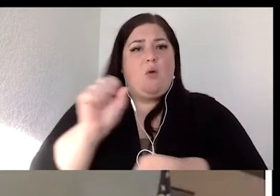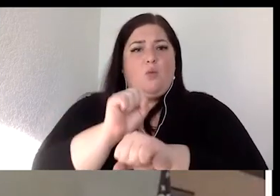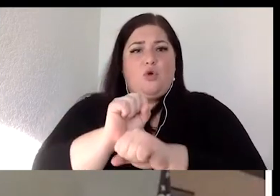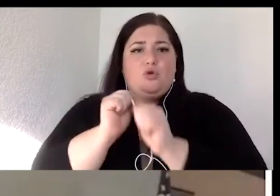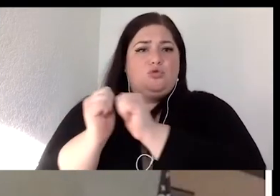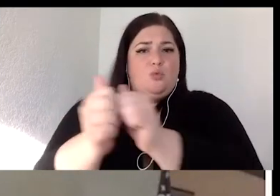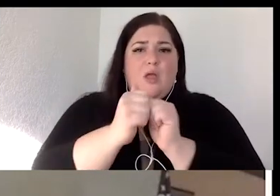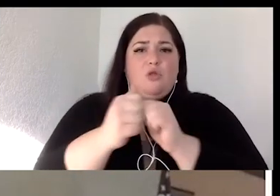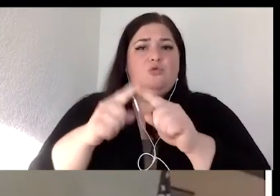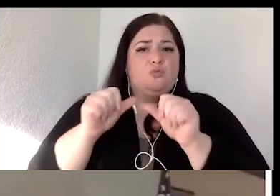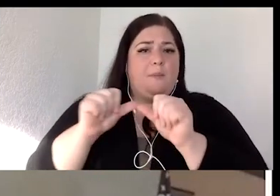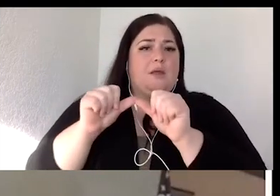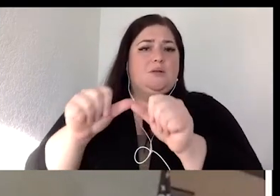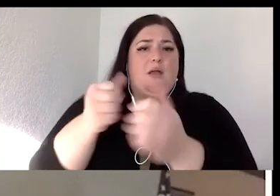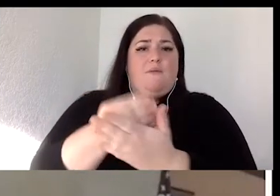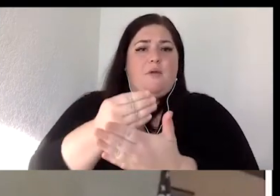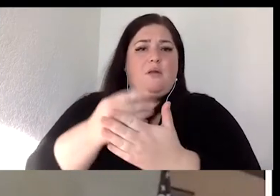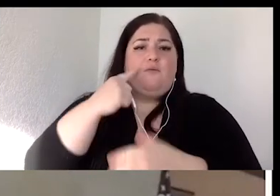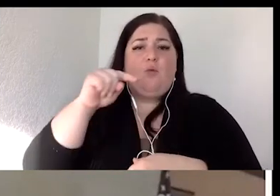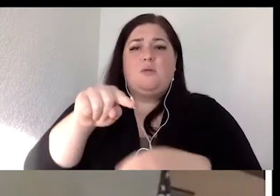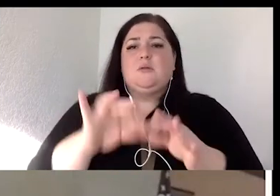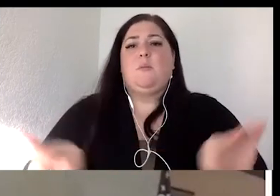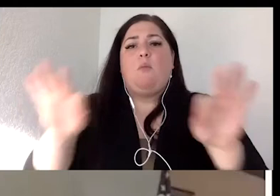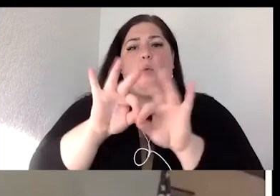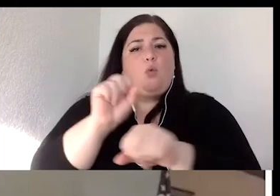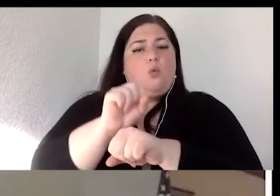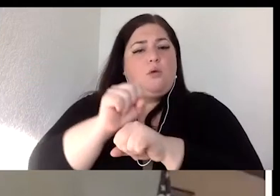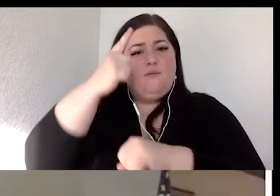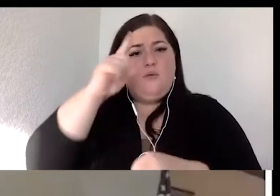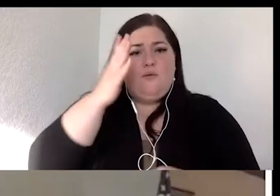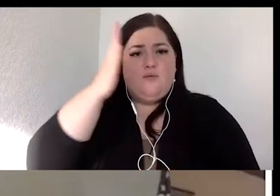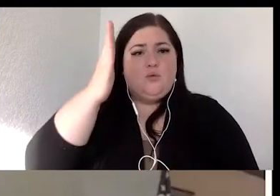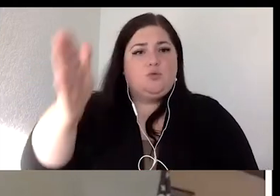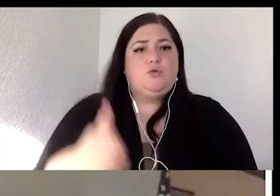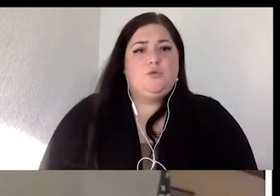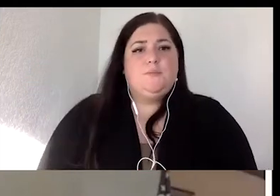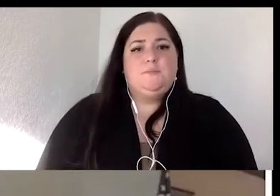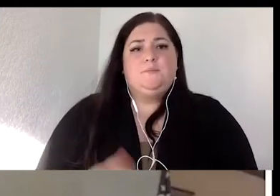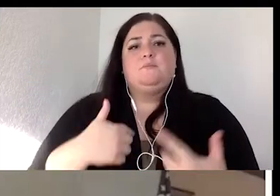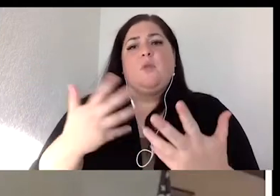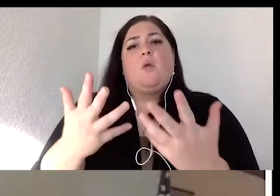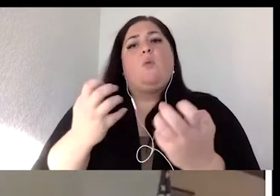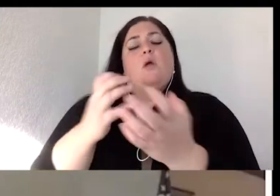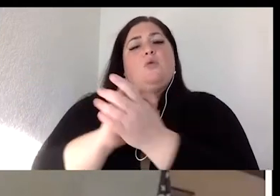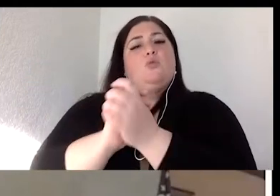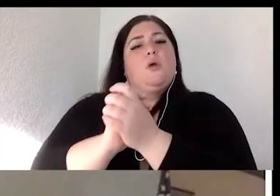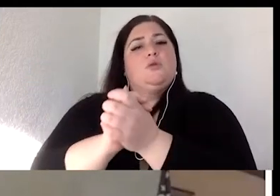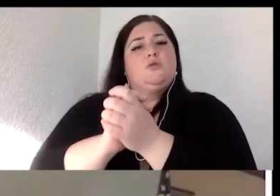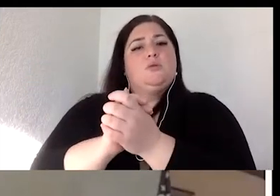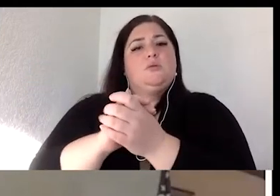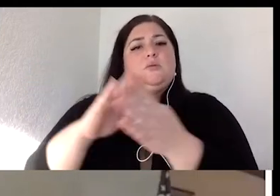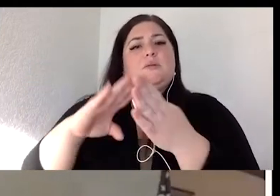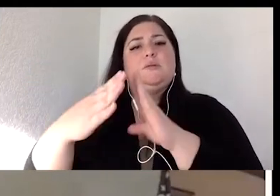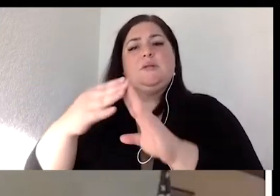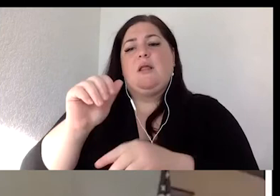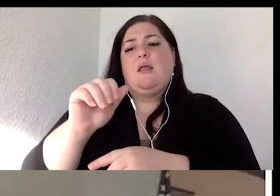maintain funding for this important work in the future. I especially want to congratulate Cindy